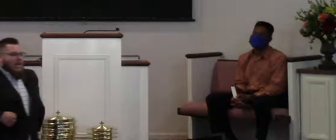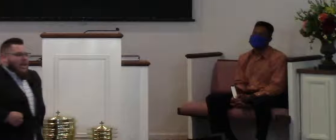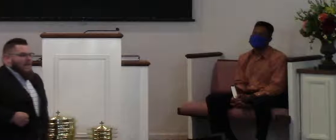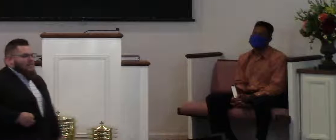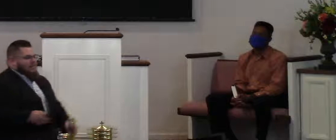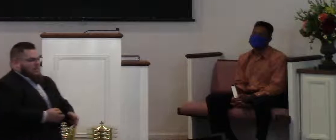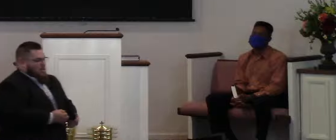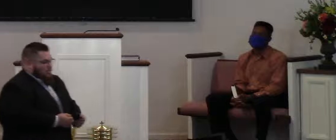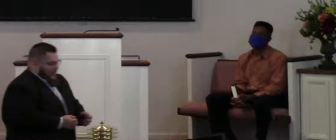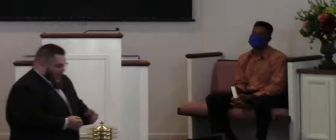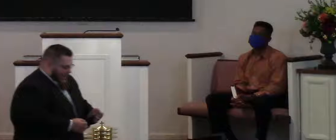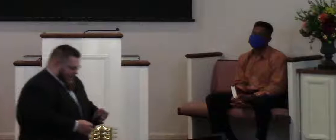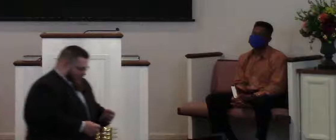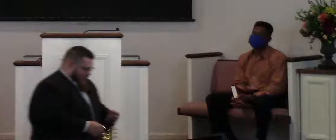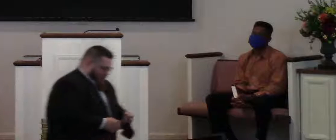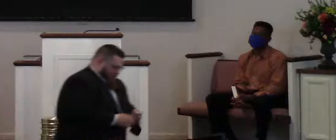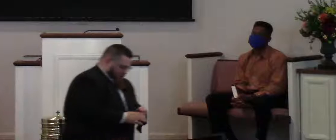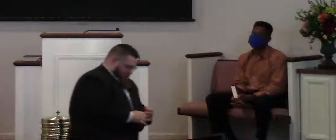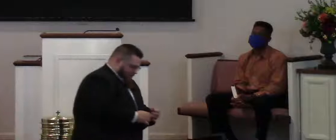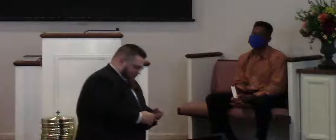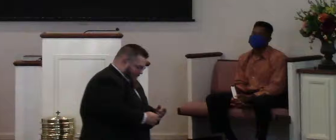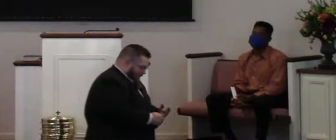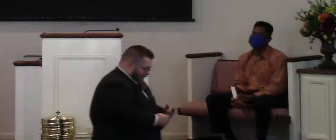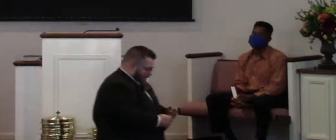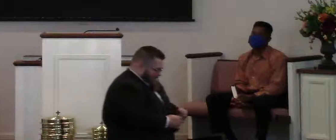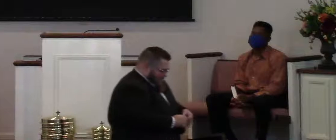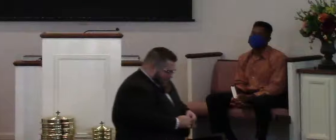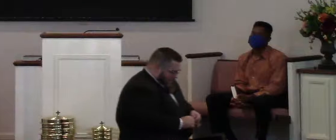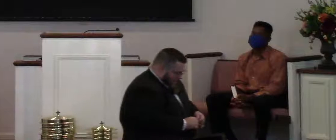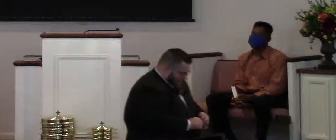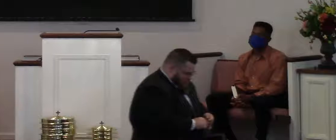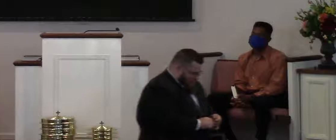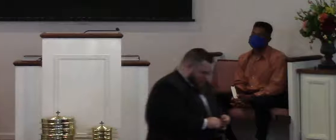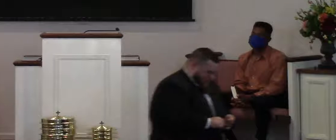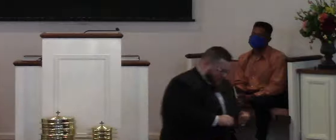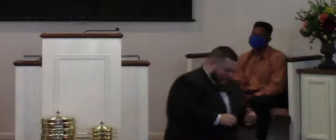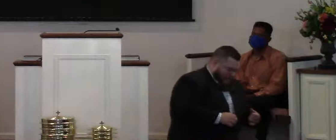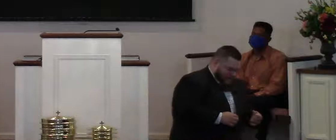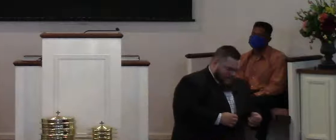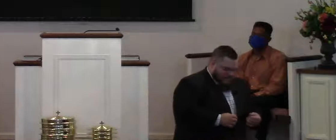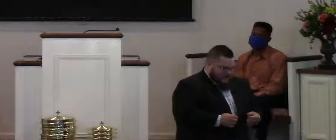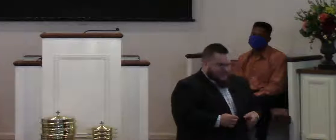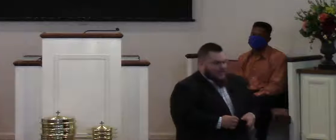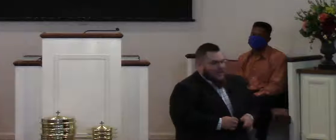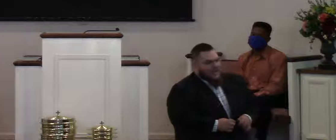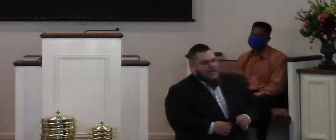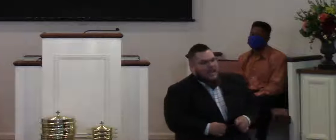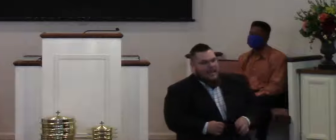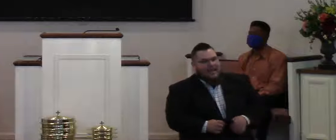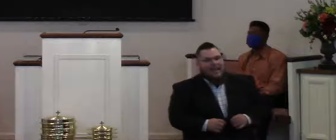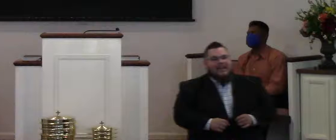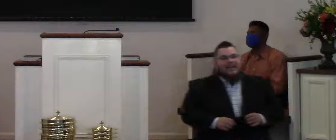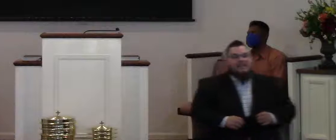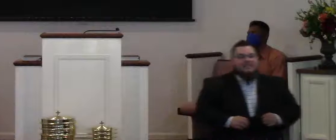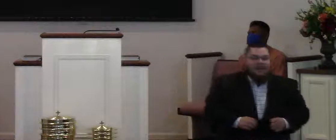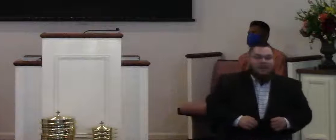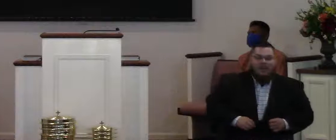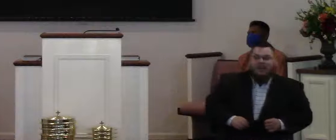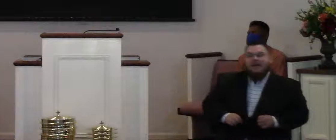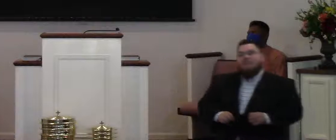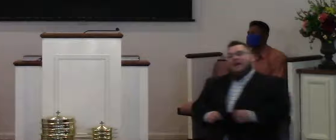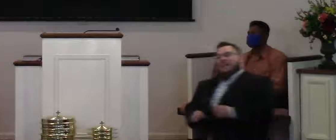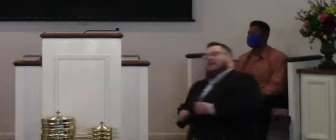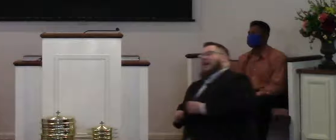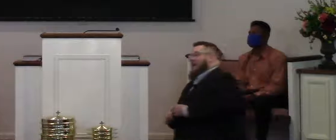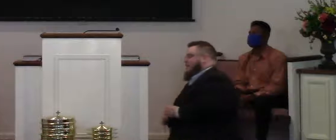Joel, Amos, Obadiah, Jonah, Micah, Nahum, Habakkuk, Zephaniah, Haggai,